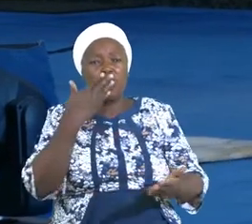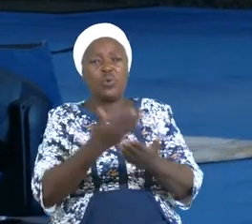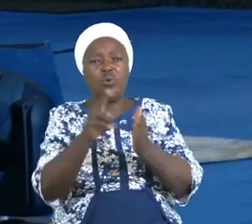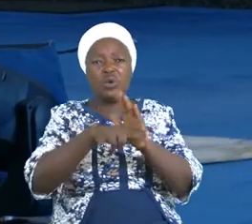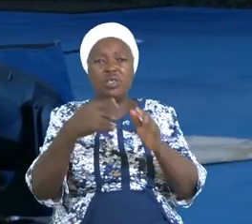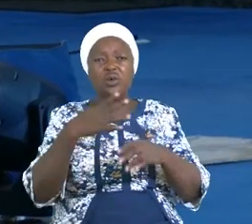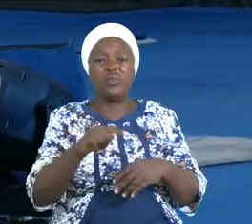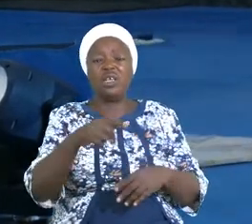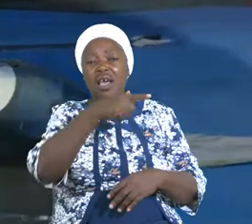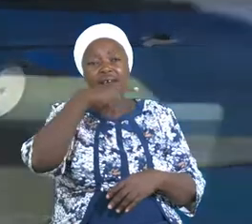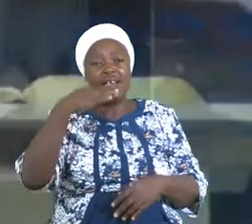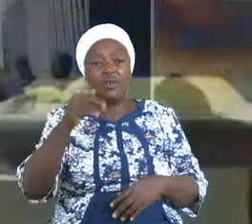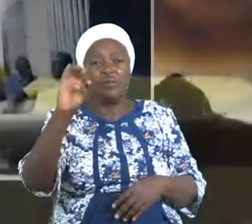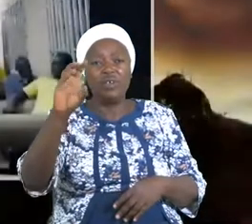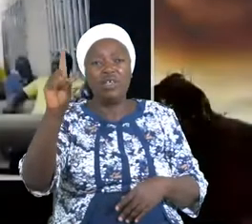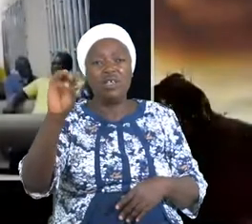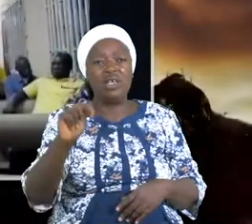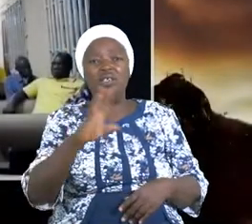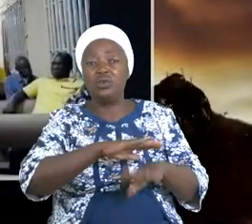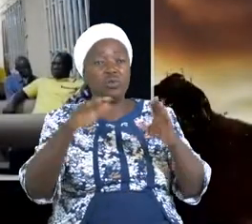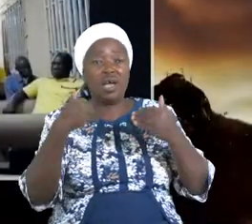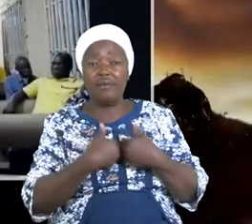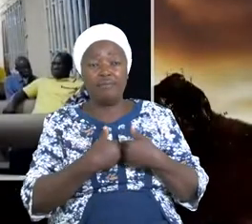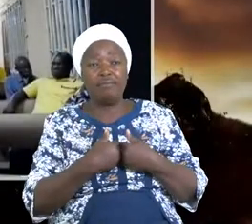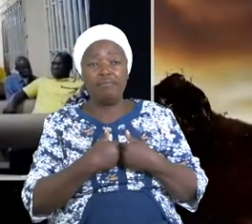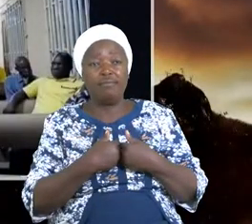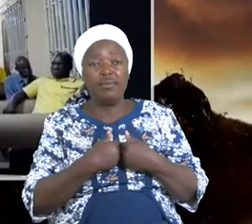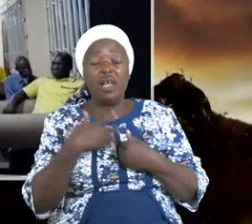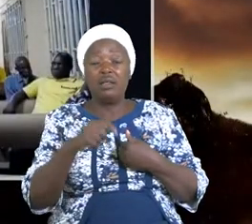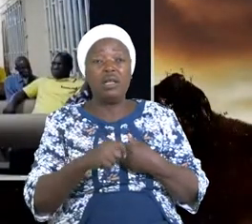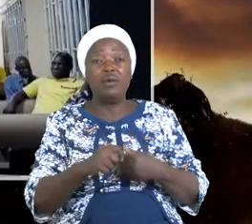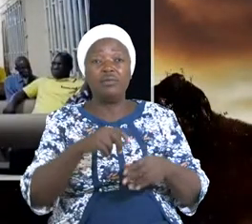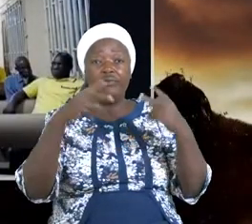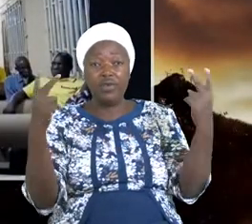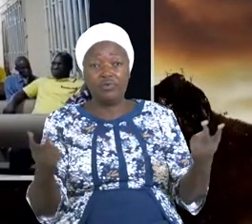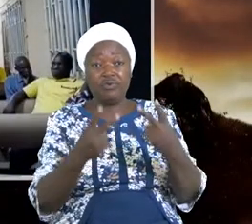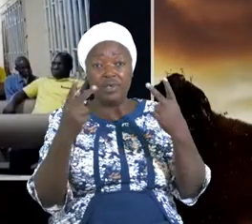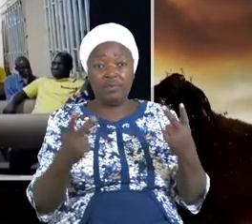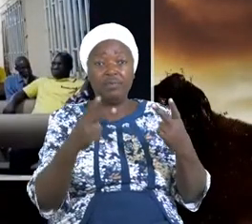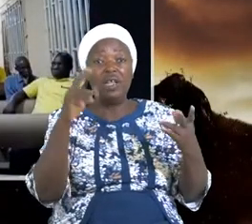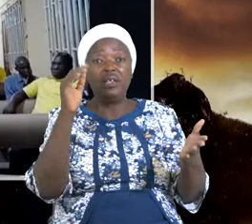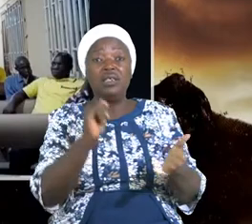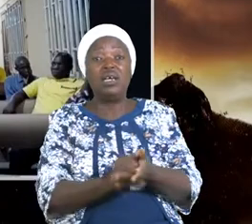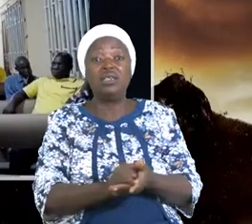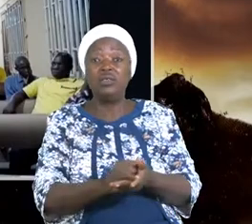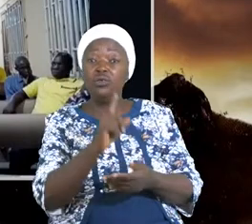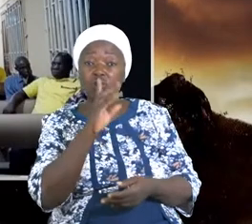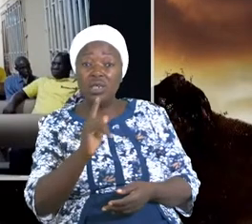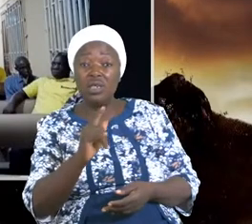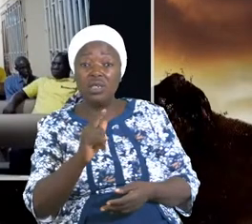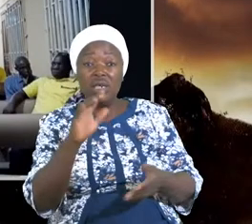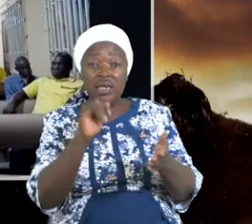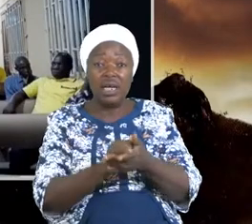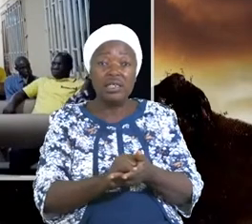of Eden, they do not have. The dominion that originally Adam and Eve